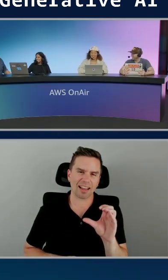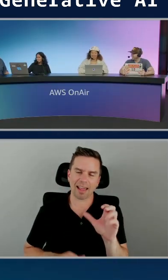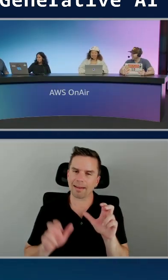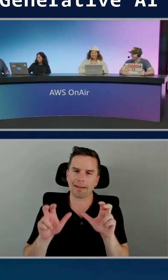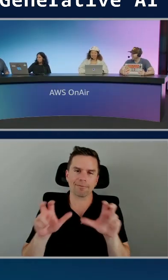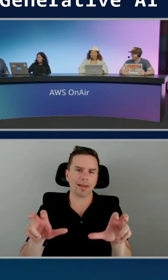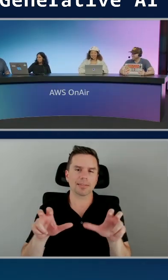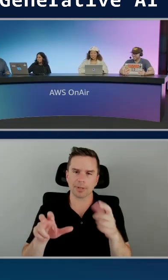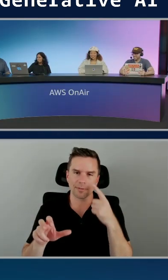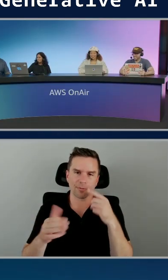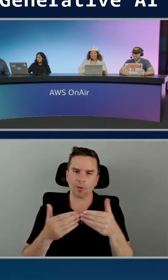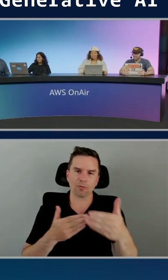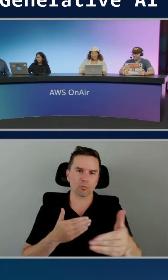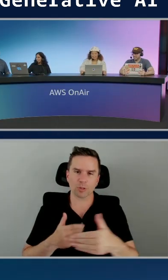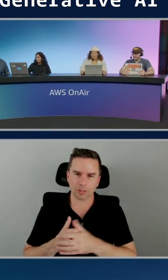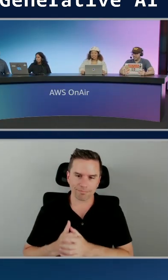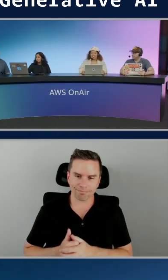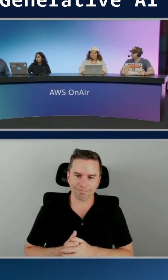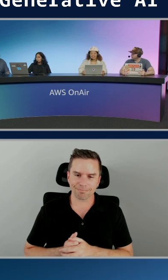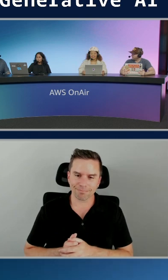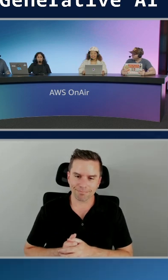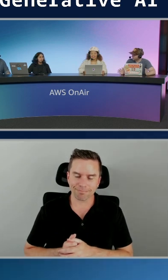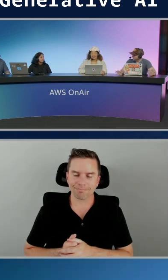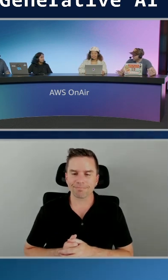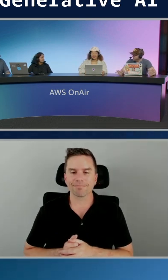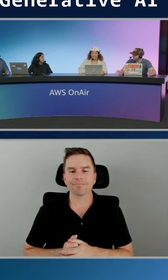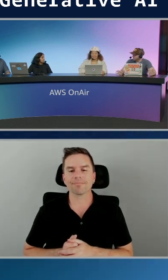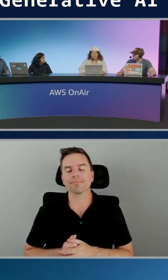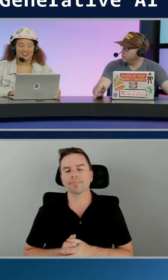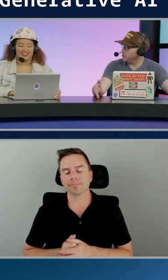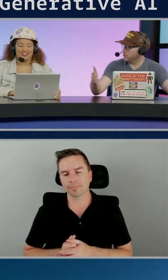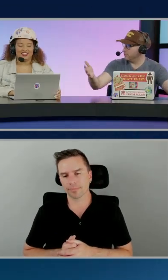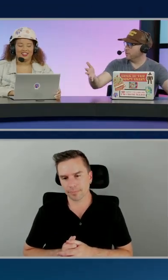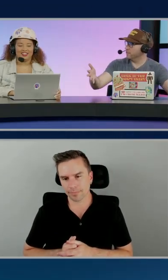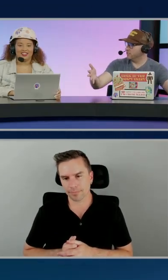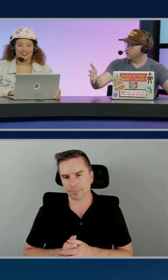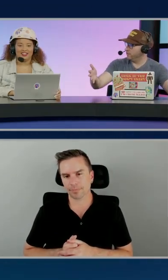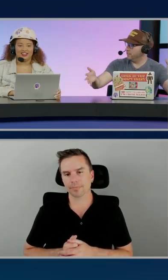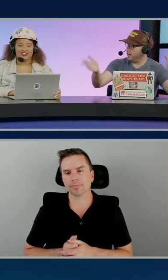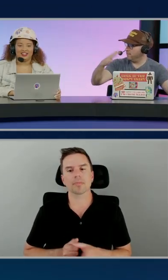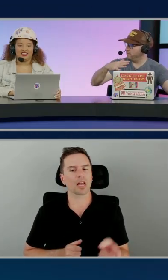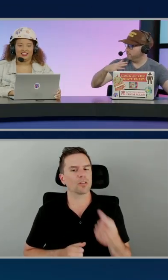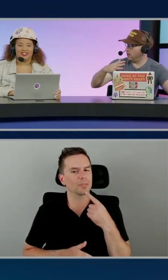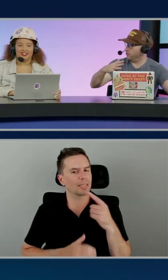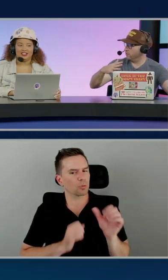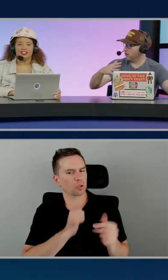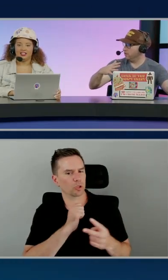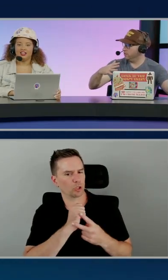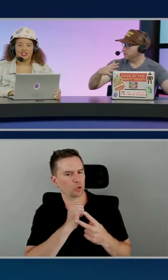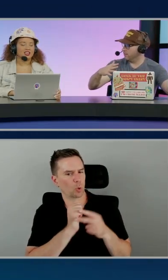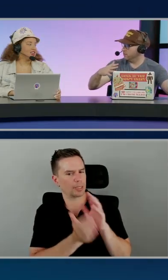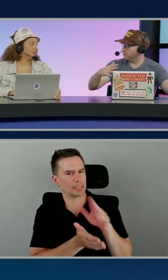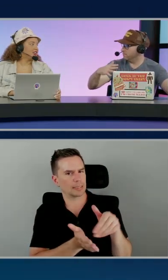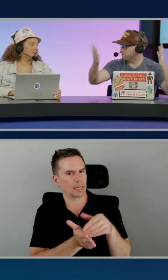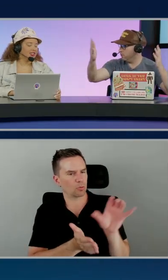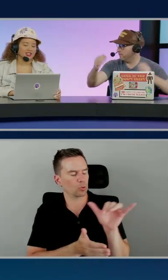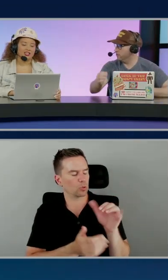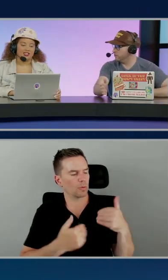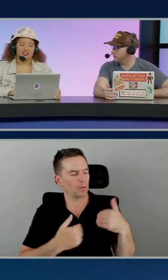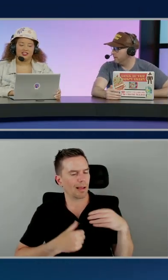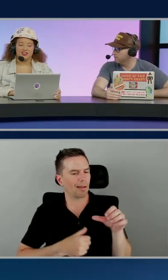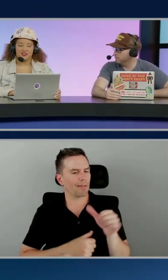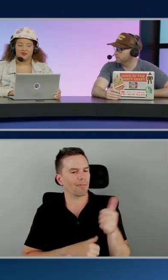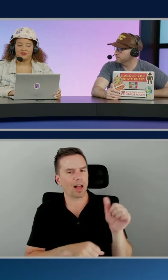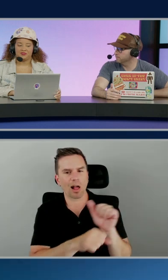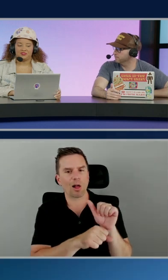huge return. Yeah. So you said it's one time too, Suniti. You could store this centrally and have other workloads reference where